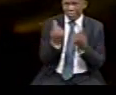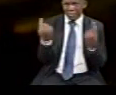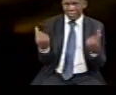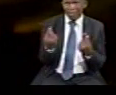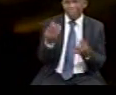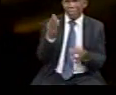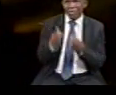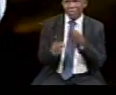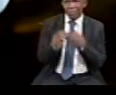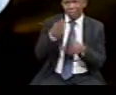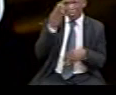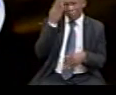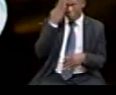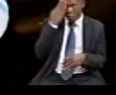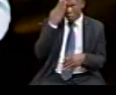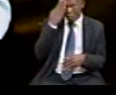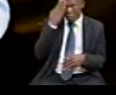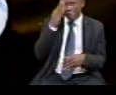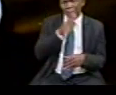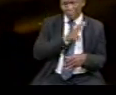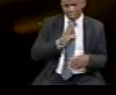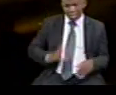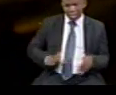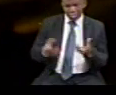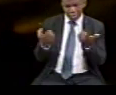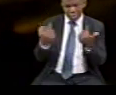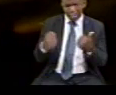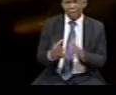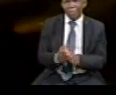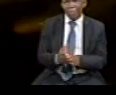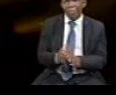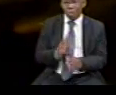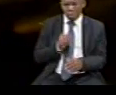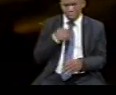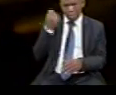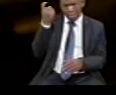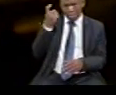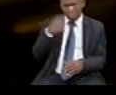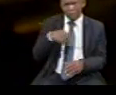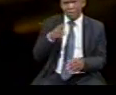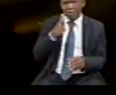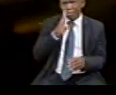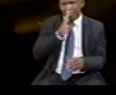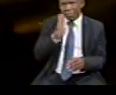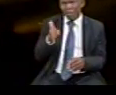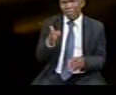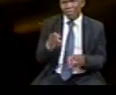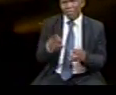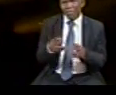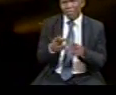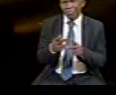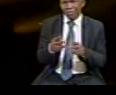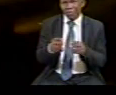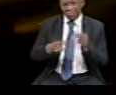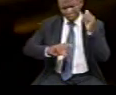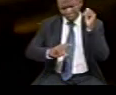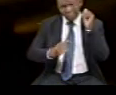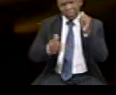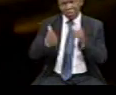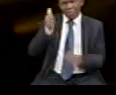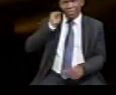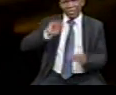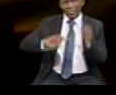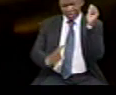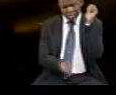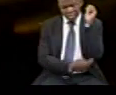as we know, Christ will soon come, which I'm persuaded about, then we must resist temptation, subtle